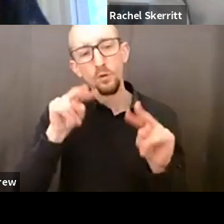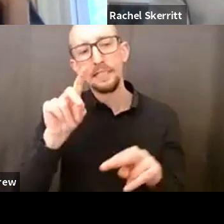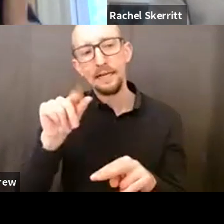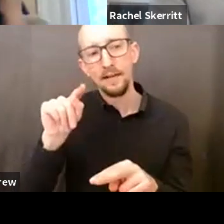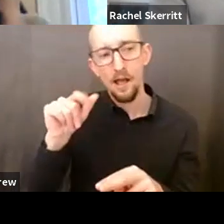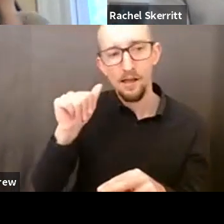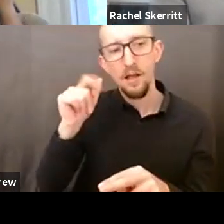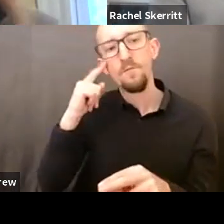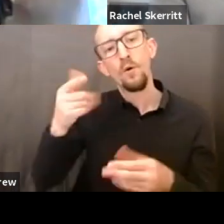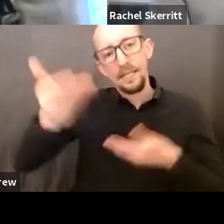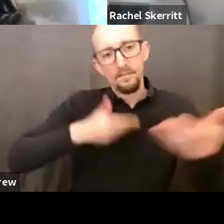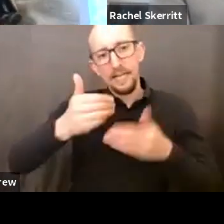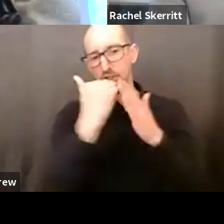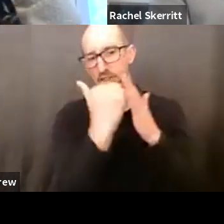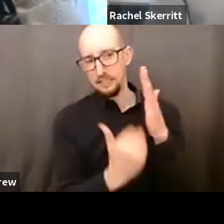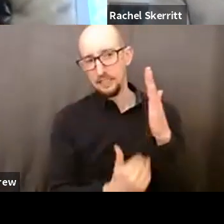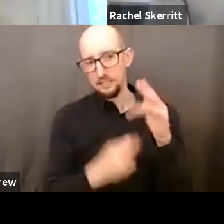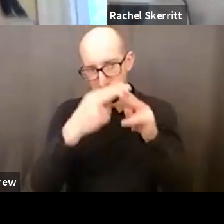invitation list.